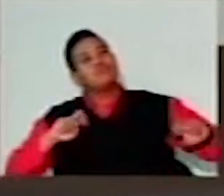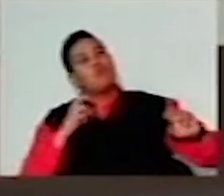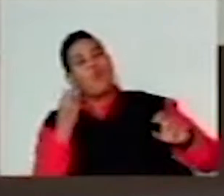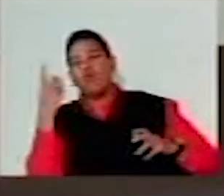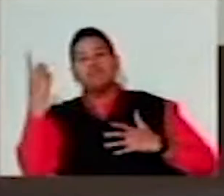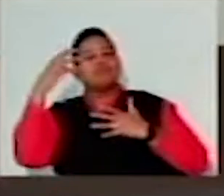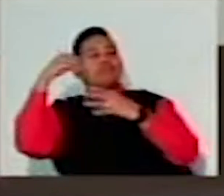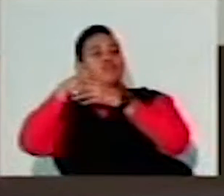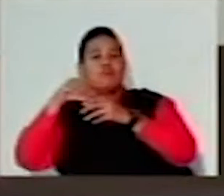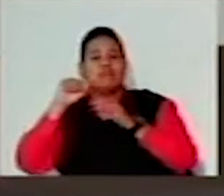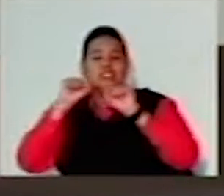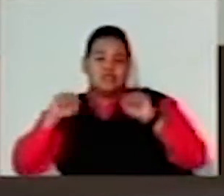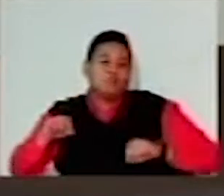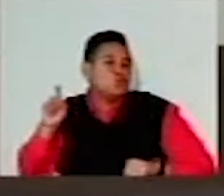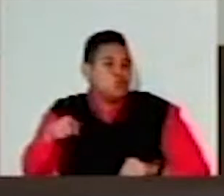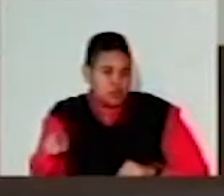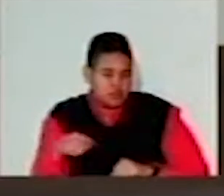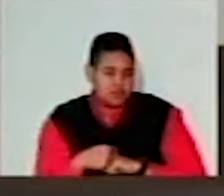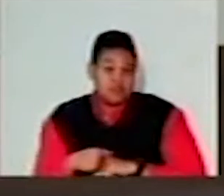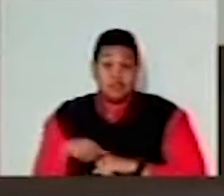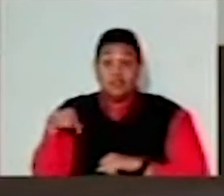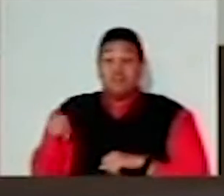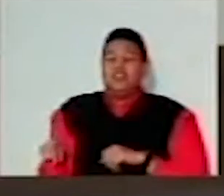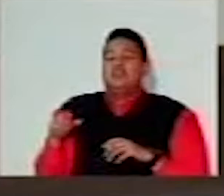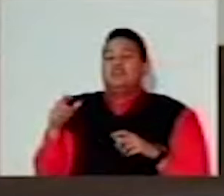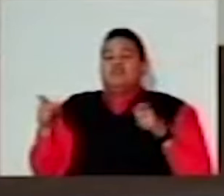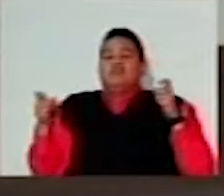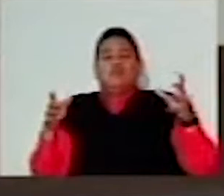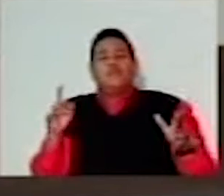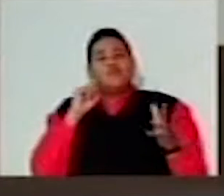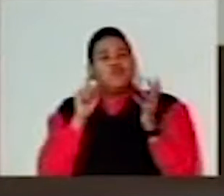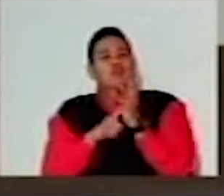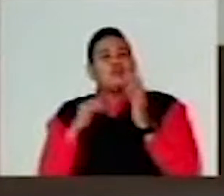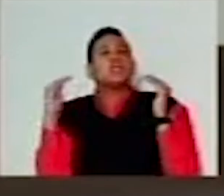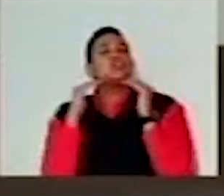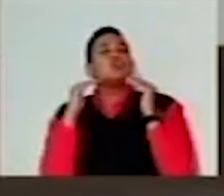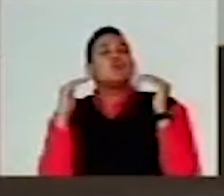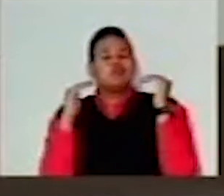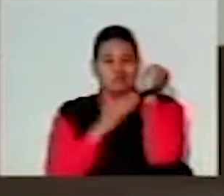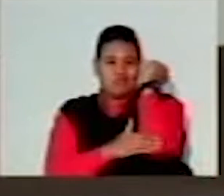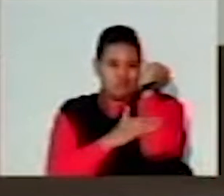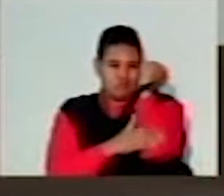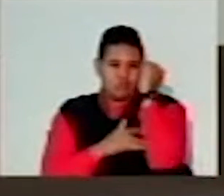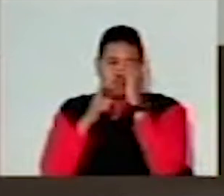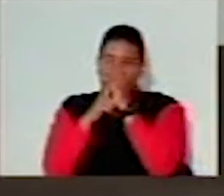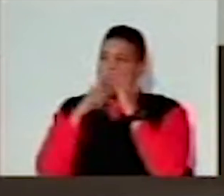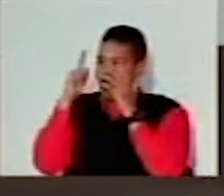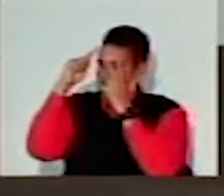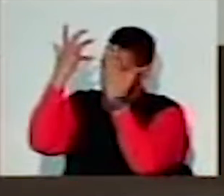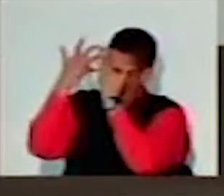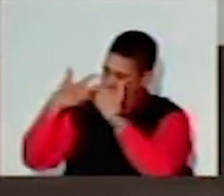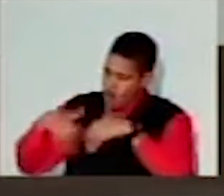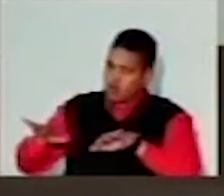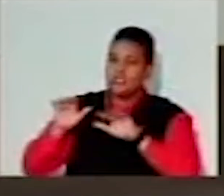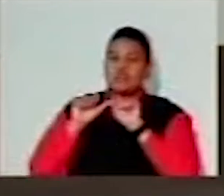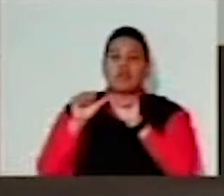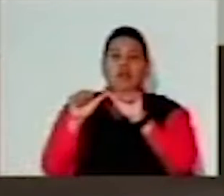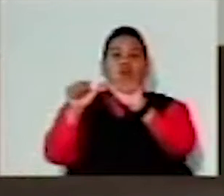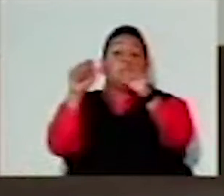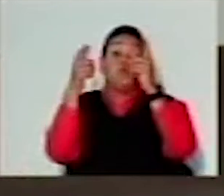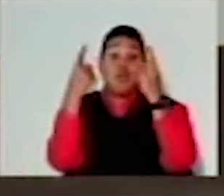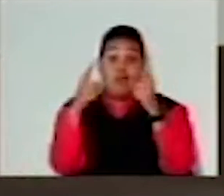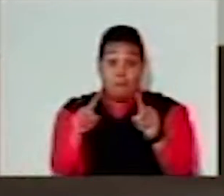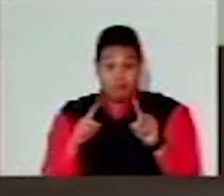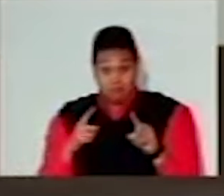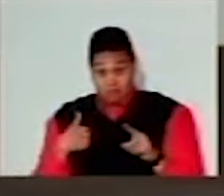administration, Mr. Speaker, recognizes that a just society requires cohesion and continuity if